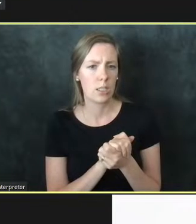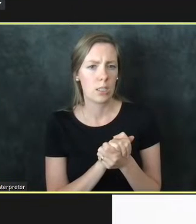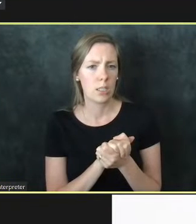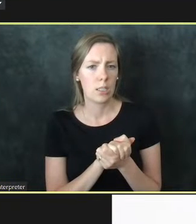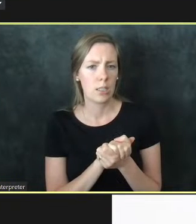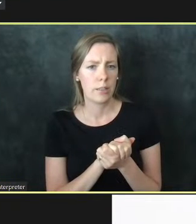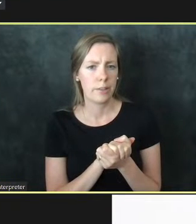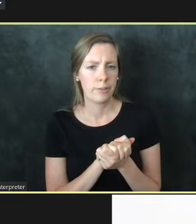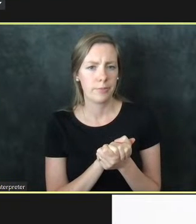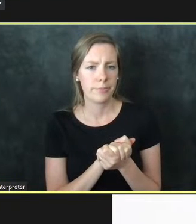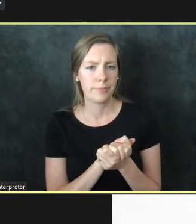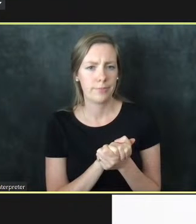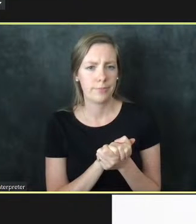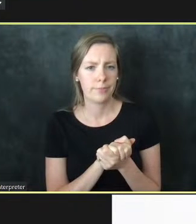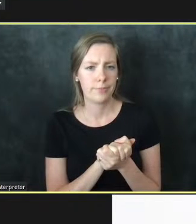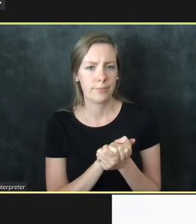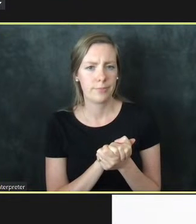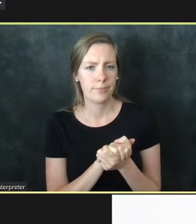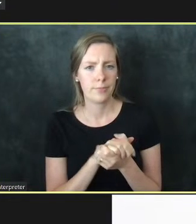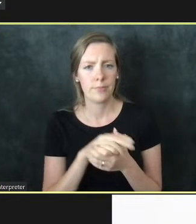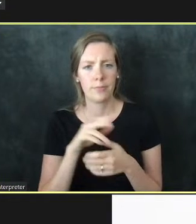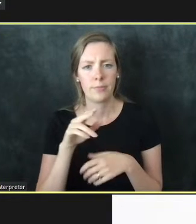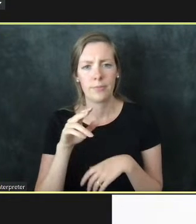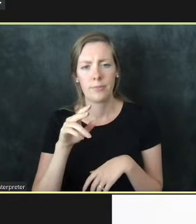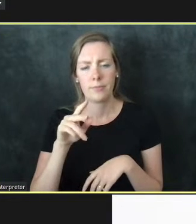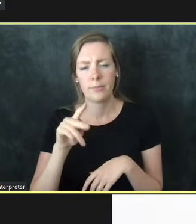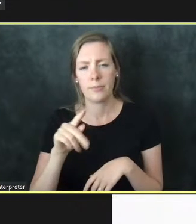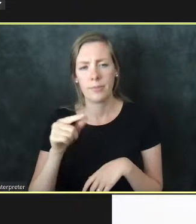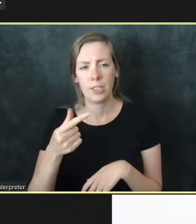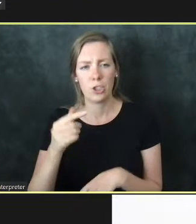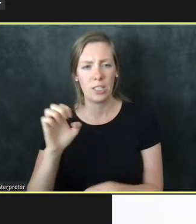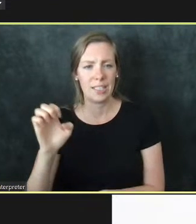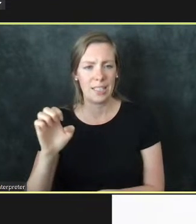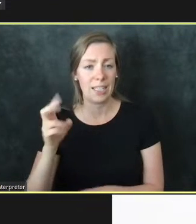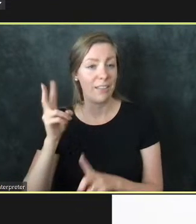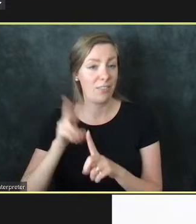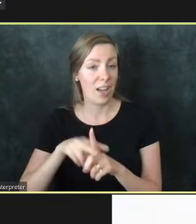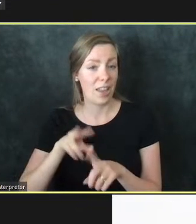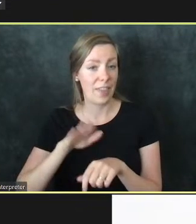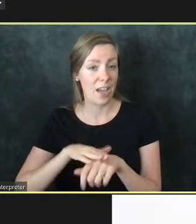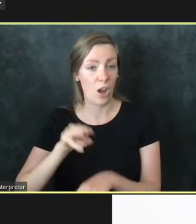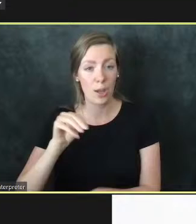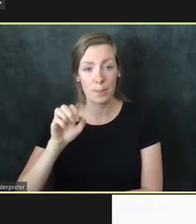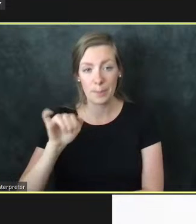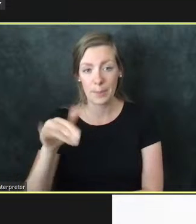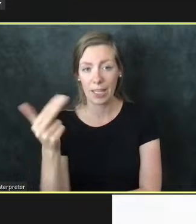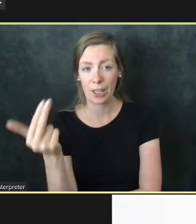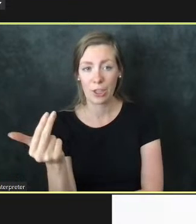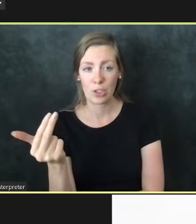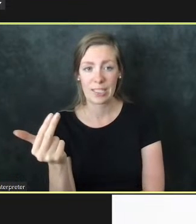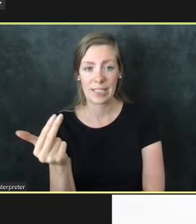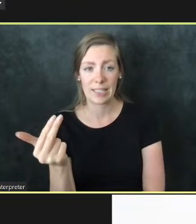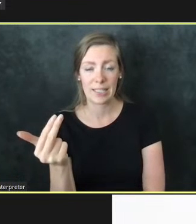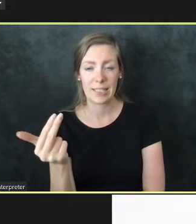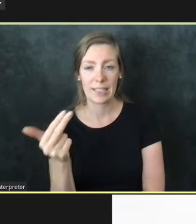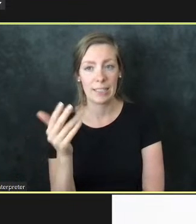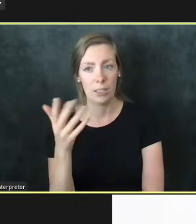pregunta, PG&E filed that variance on May 13th. sometió una variancia,